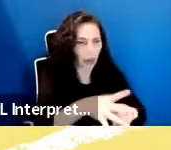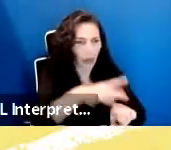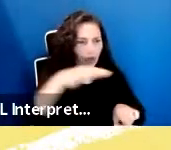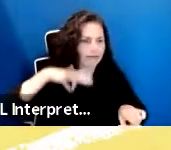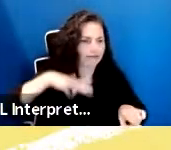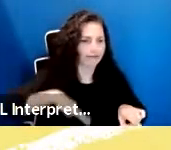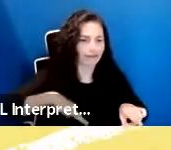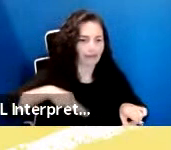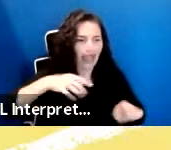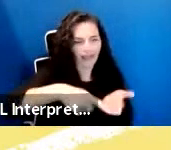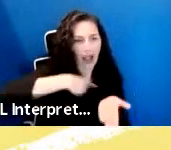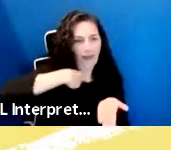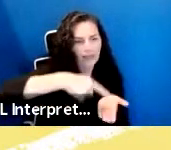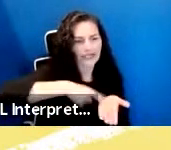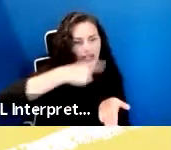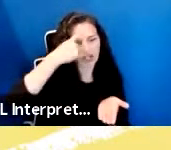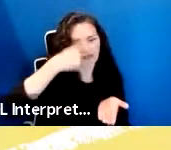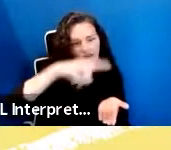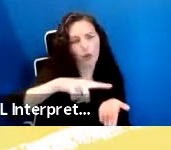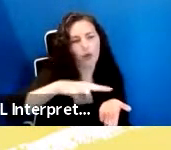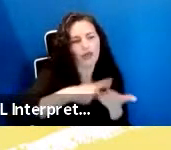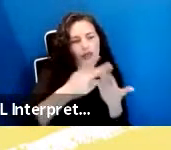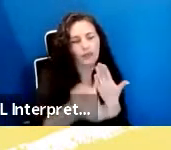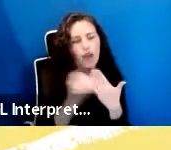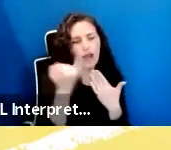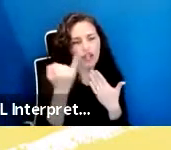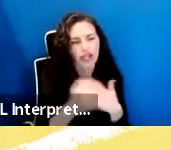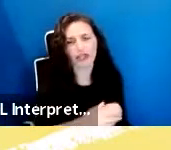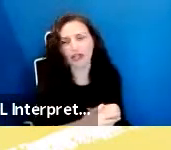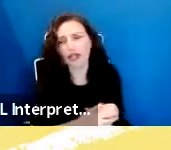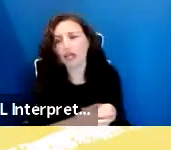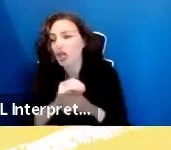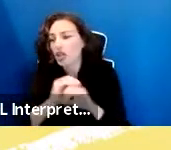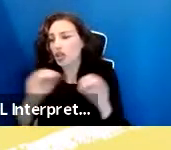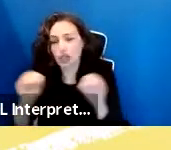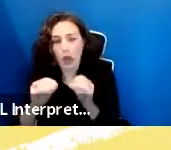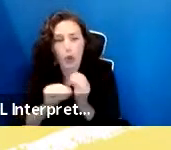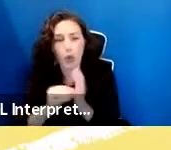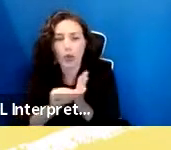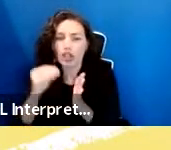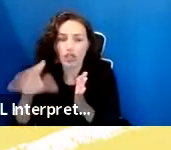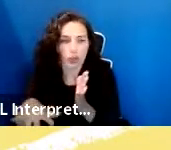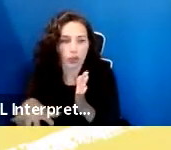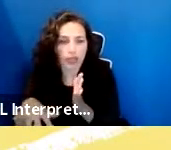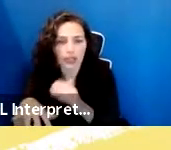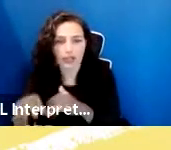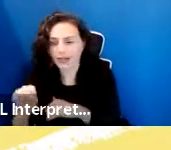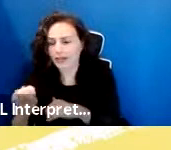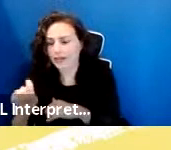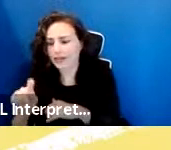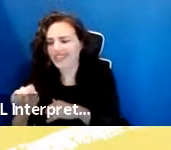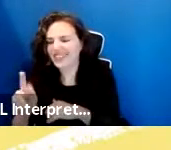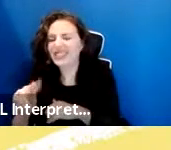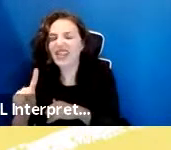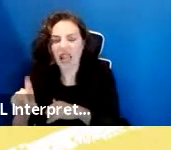of compensation for your project. There is no student stunts. There is no nudity or